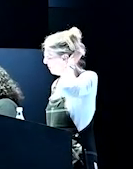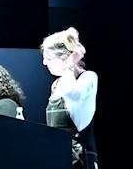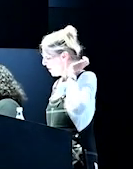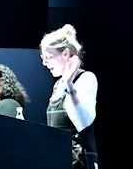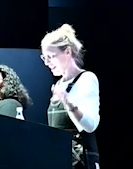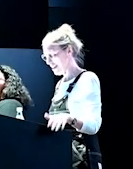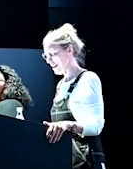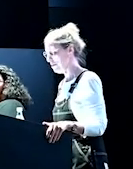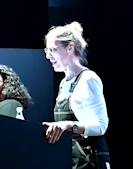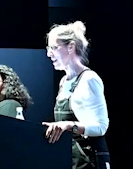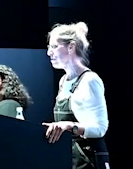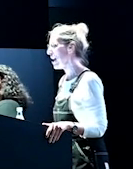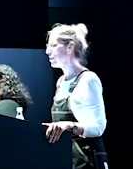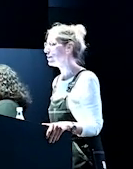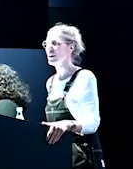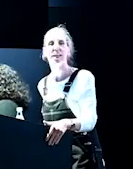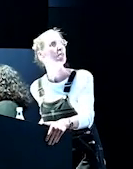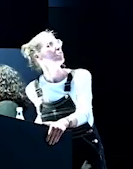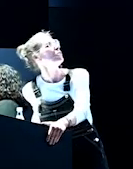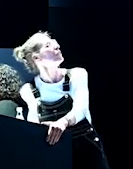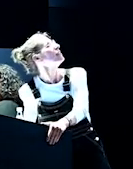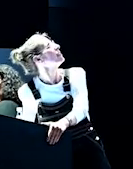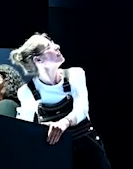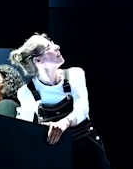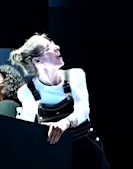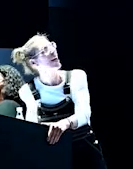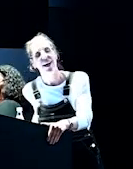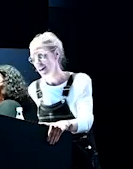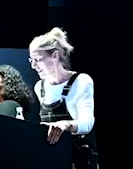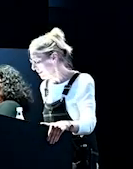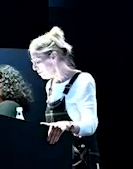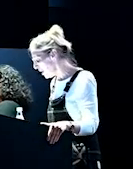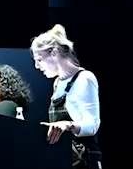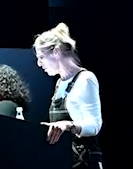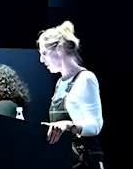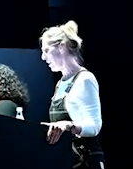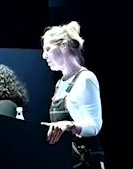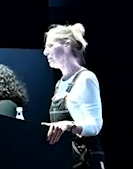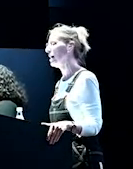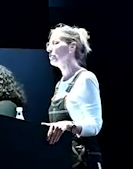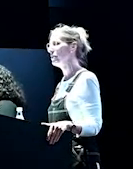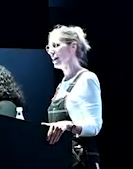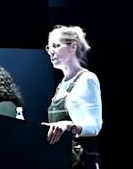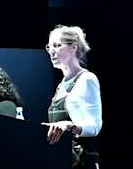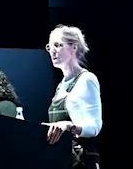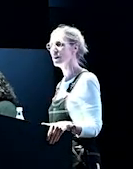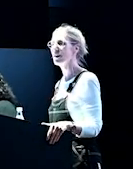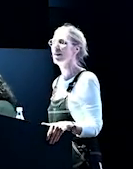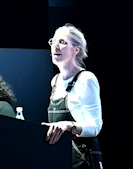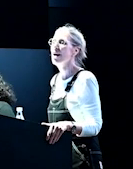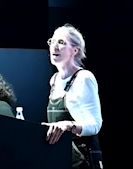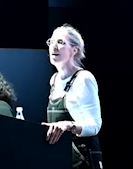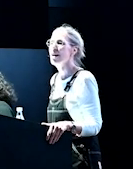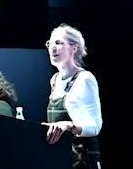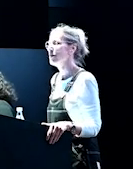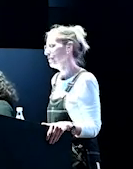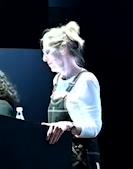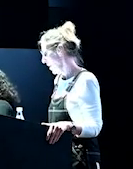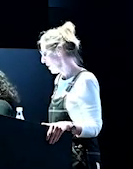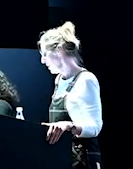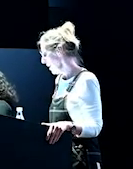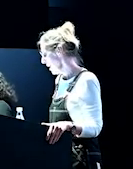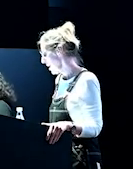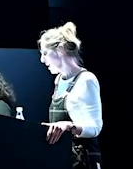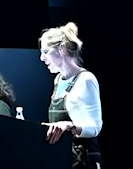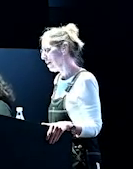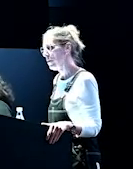things. Back in the beginning, my early influences, this is me growing in upstate New York.